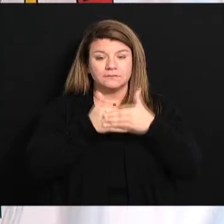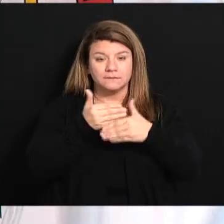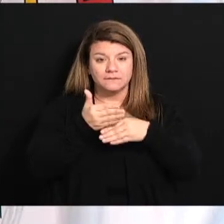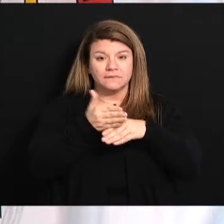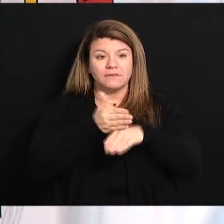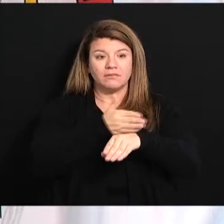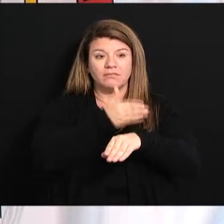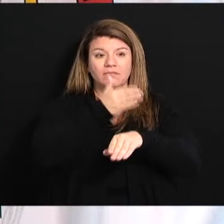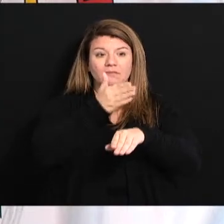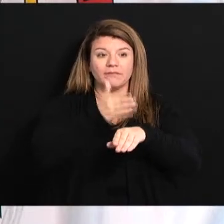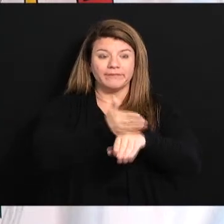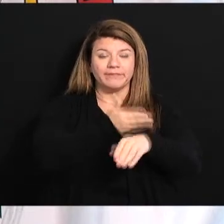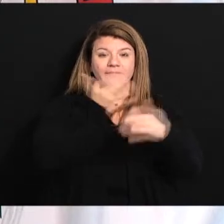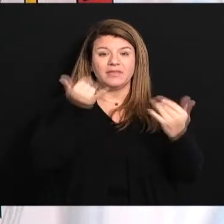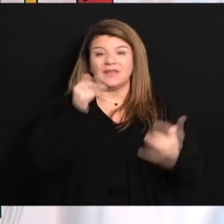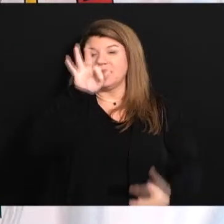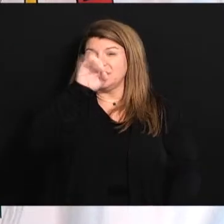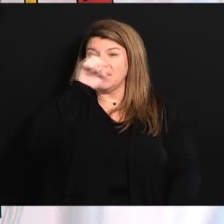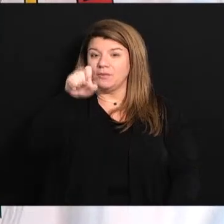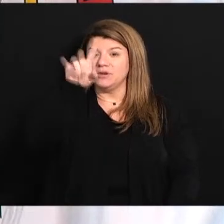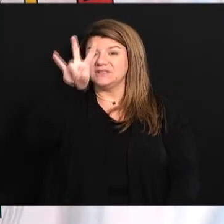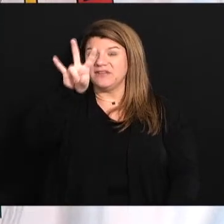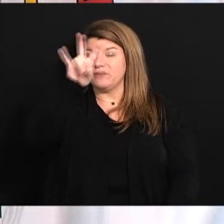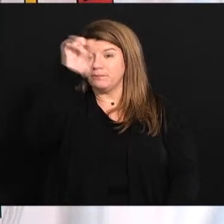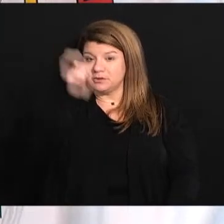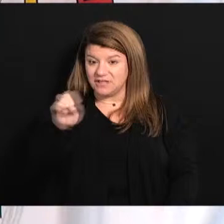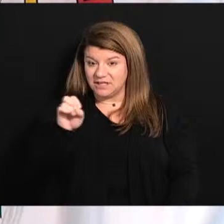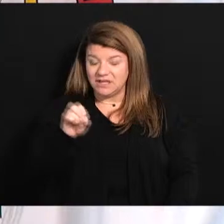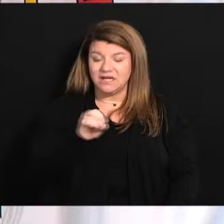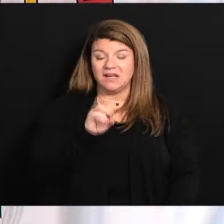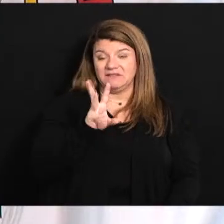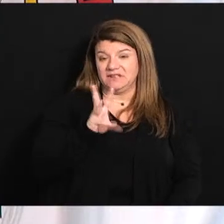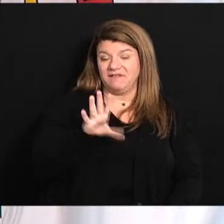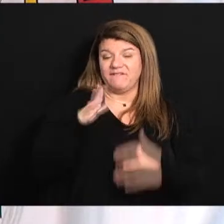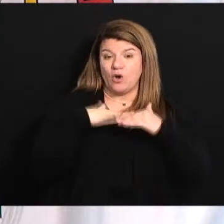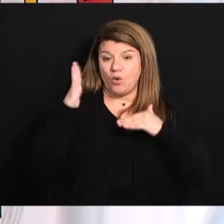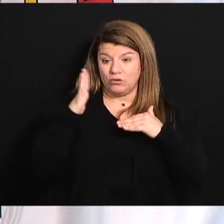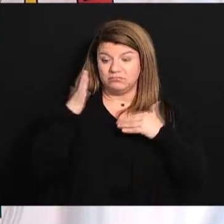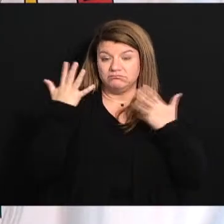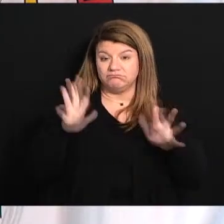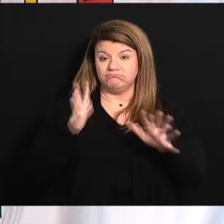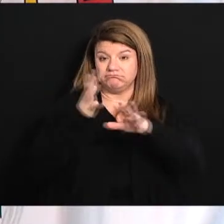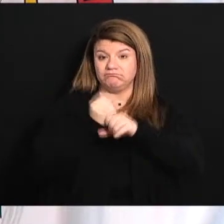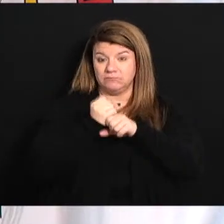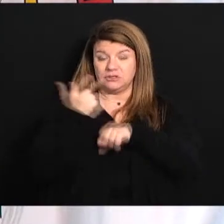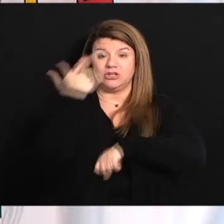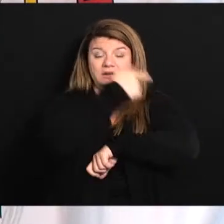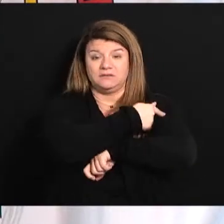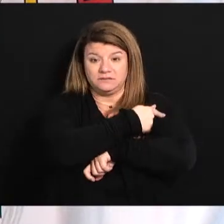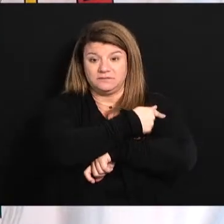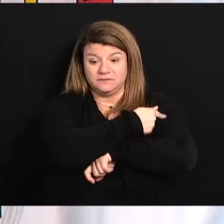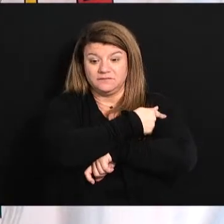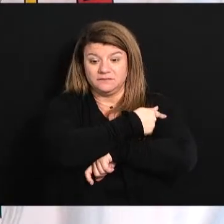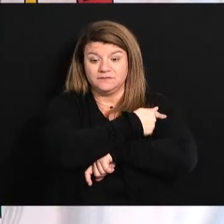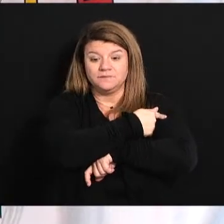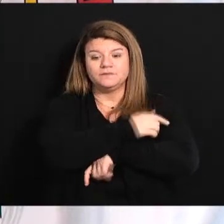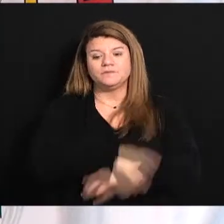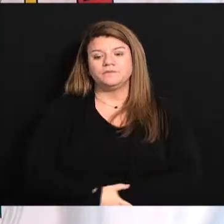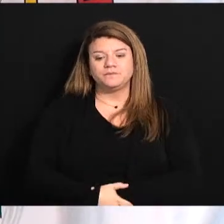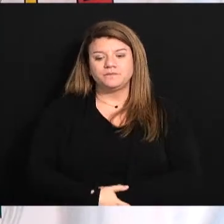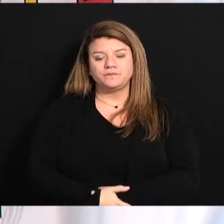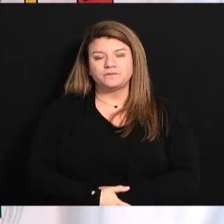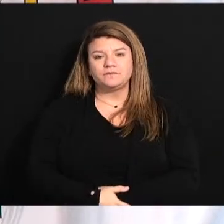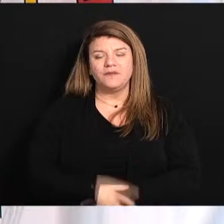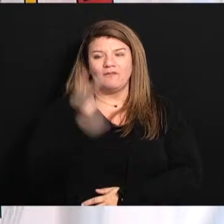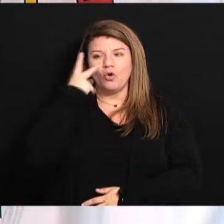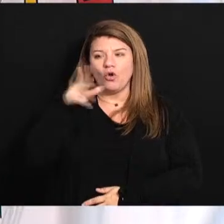up to 90.7%, you know, the 65 and olders that have received at least one shot. And all the way